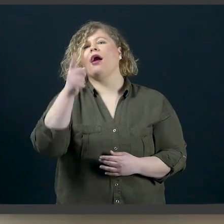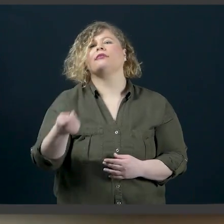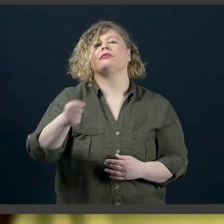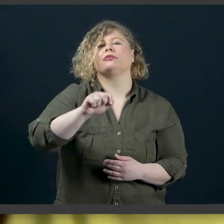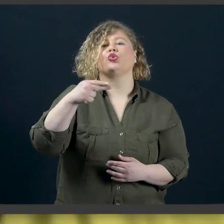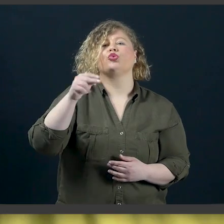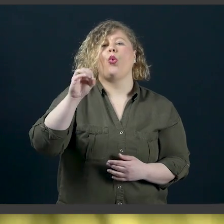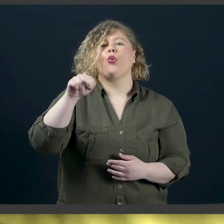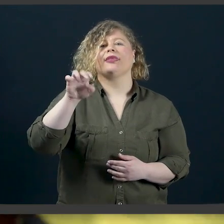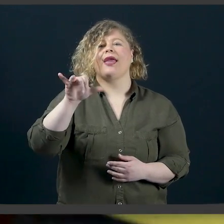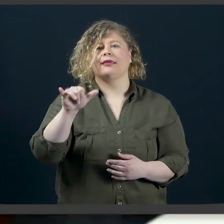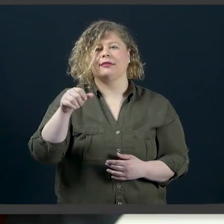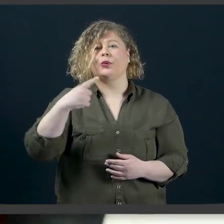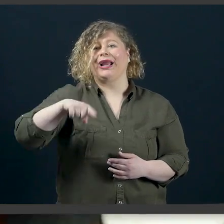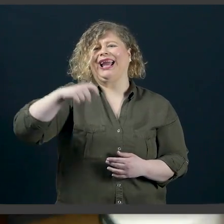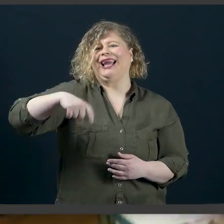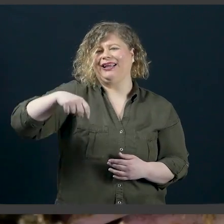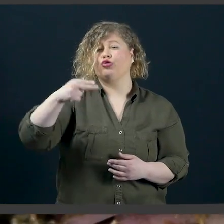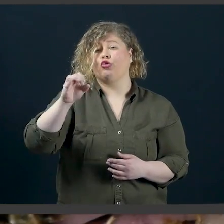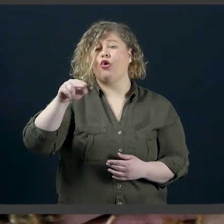and 1 teaspoon of honey.